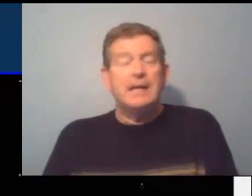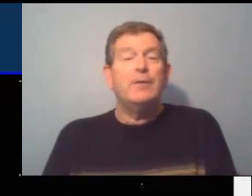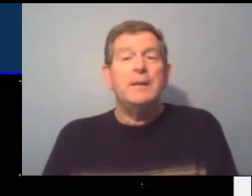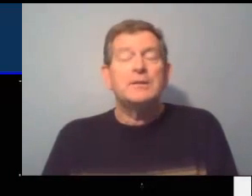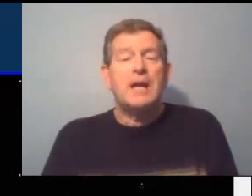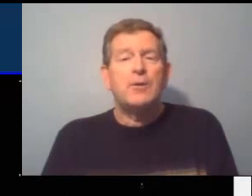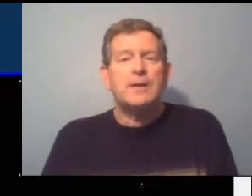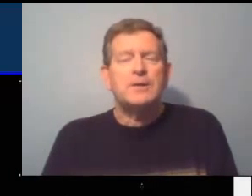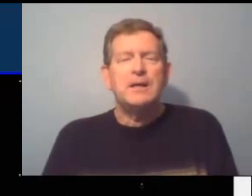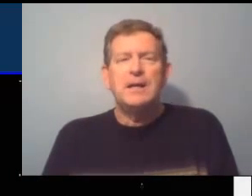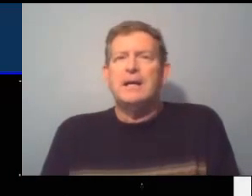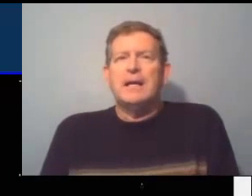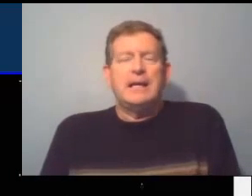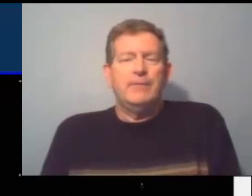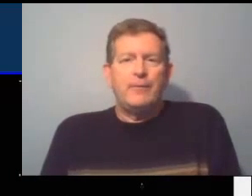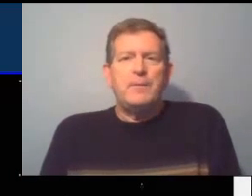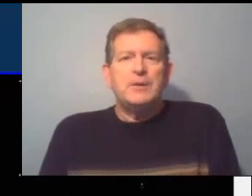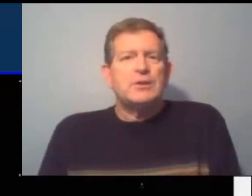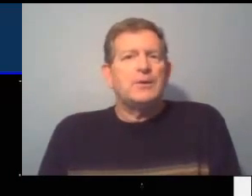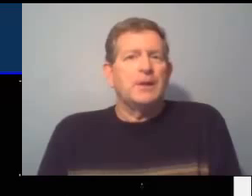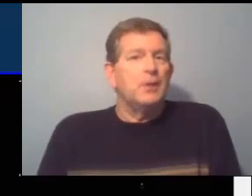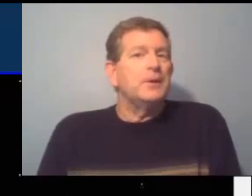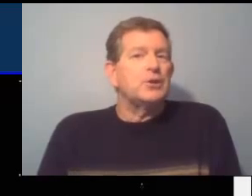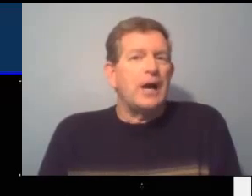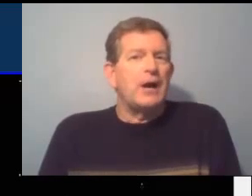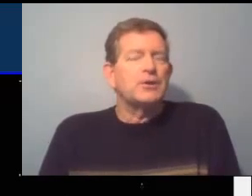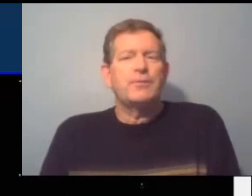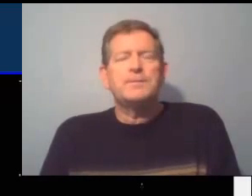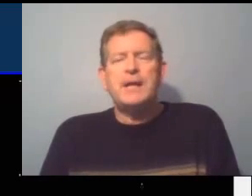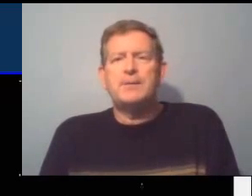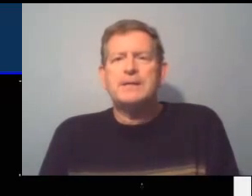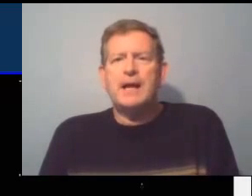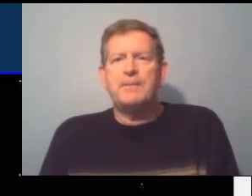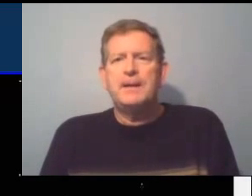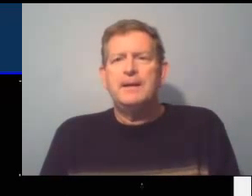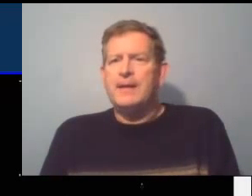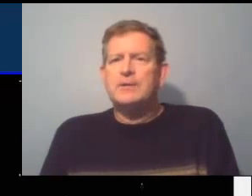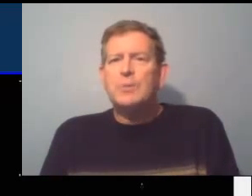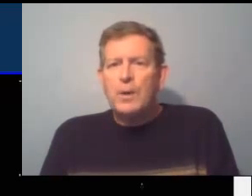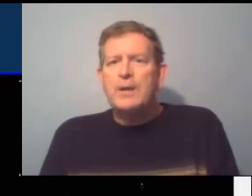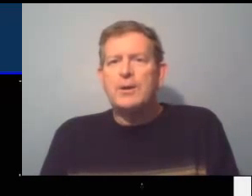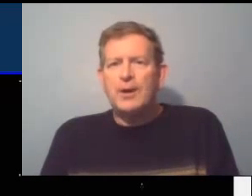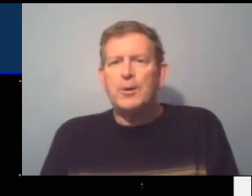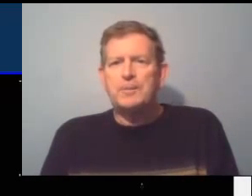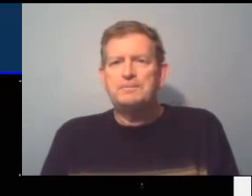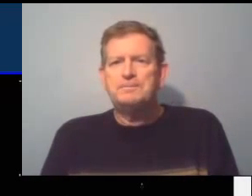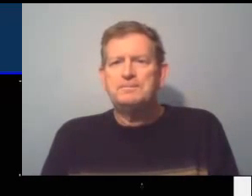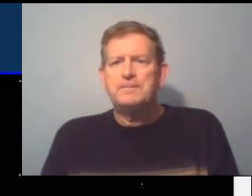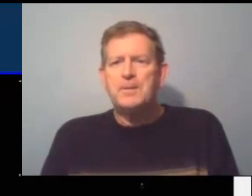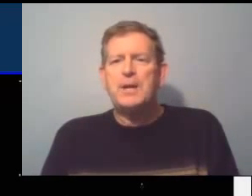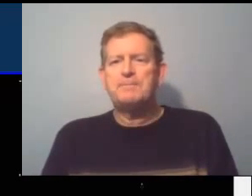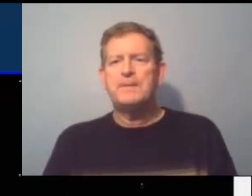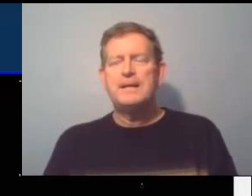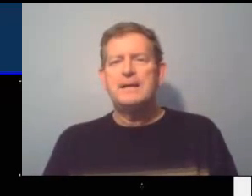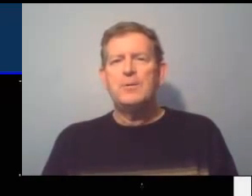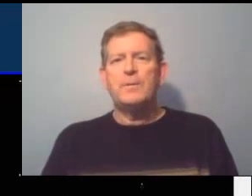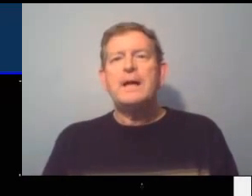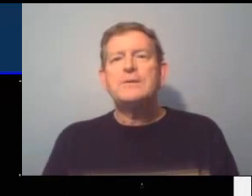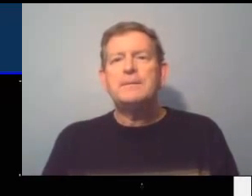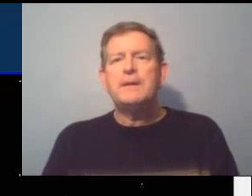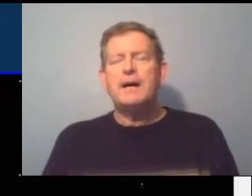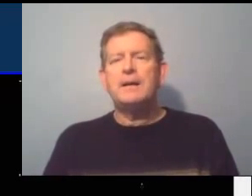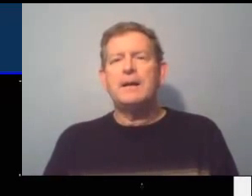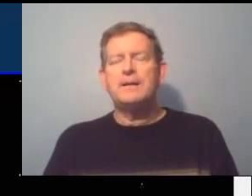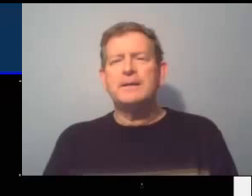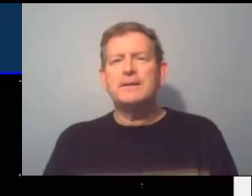you can. Even if it means digressing, even if it means sounding a little bit childish from time to time. That's the way you're going to learn. Okay. Well,